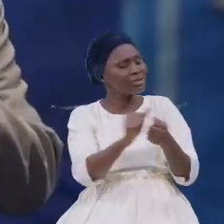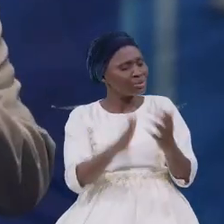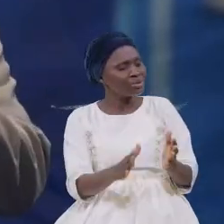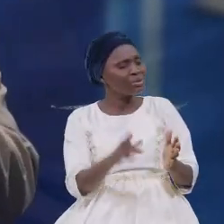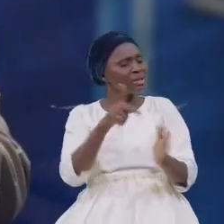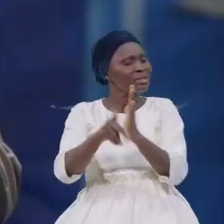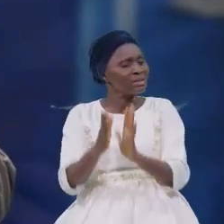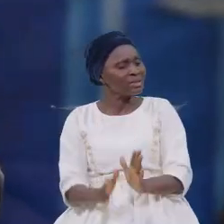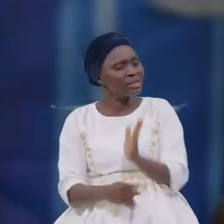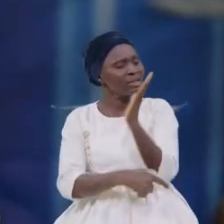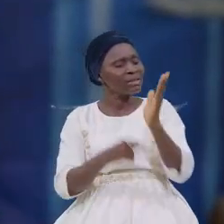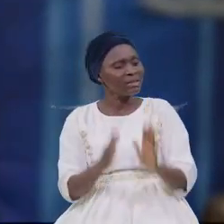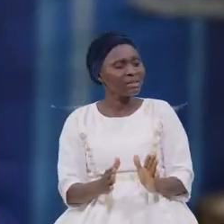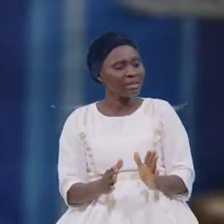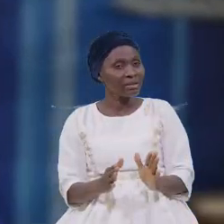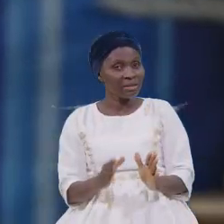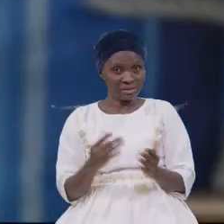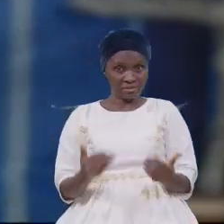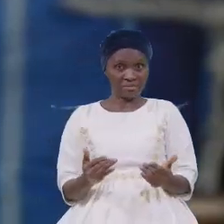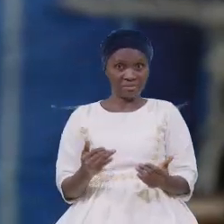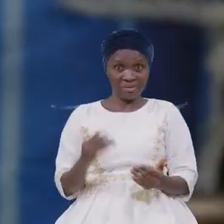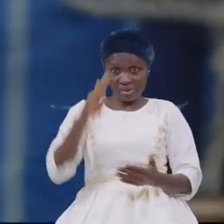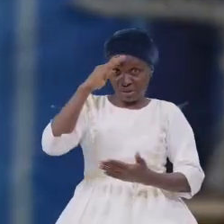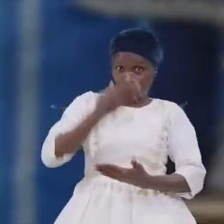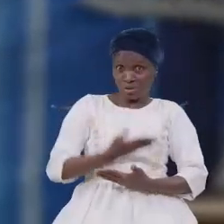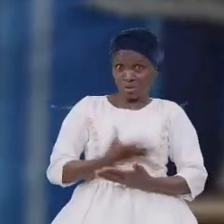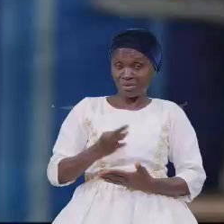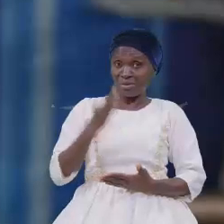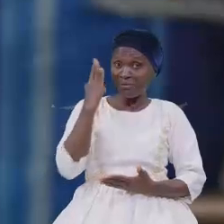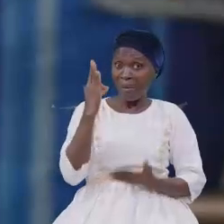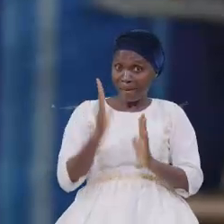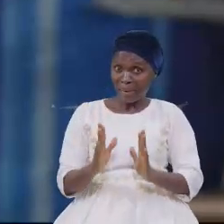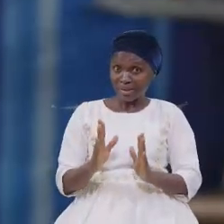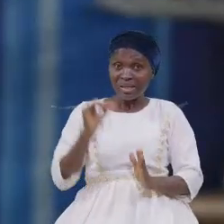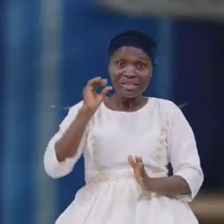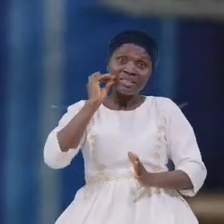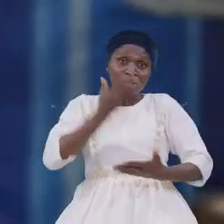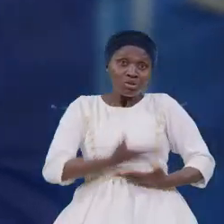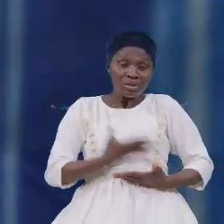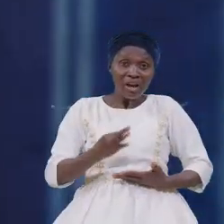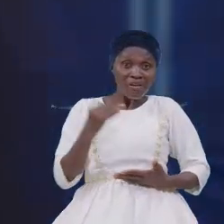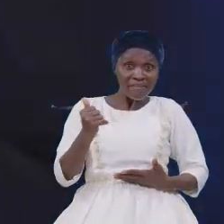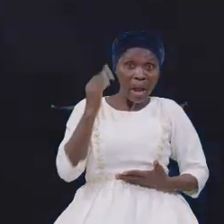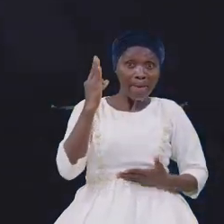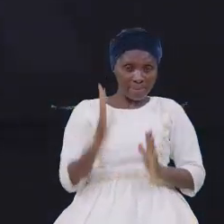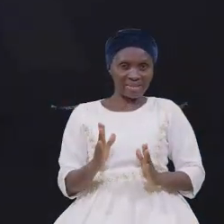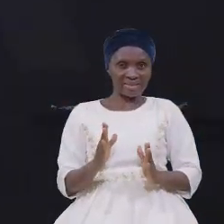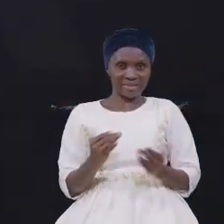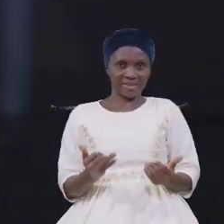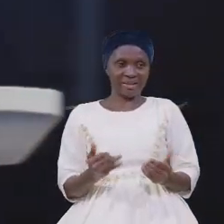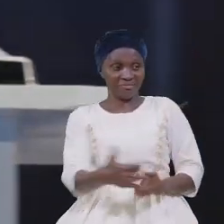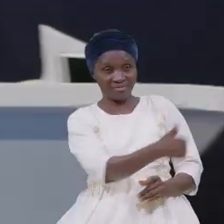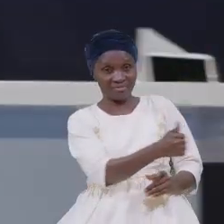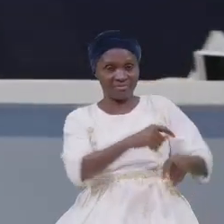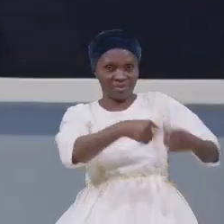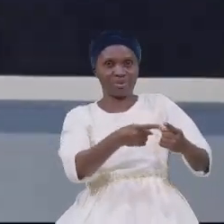son of a pastor, daughter of a pastor, and they carry themselves, and they say, "Well, Satan, since you're too late in